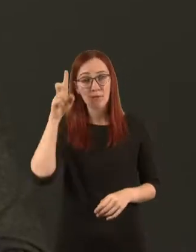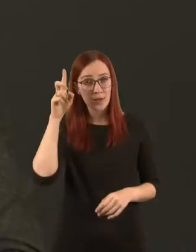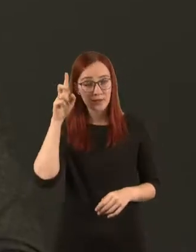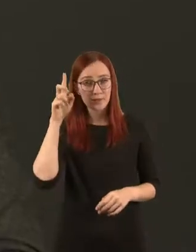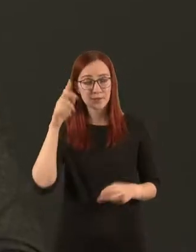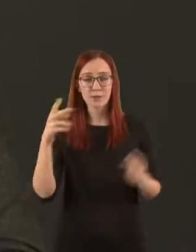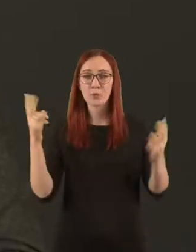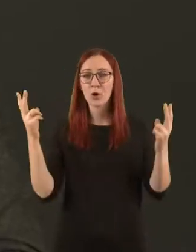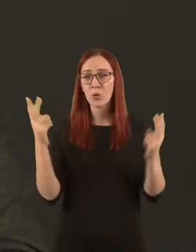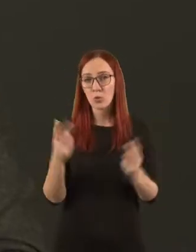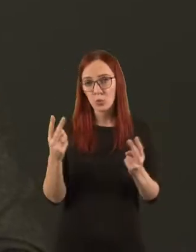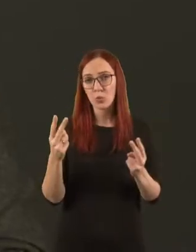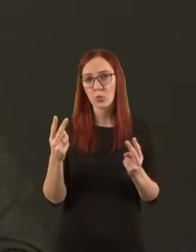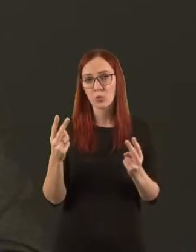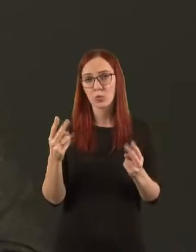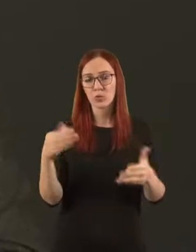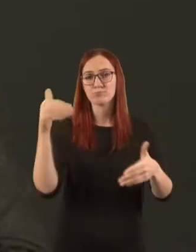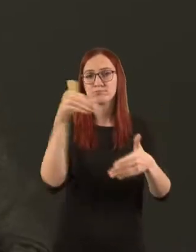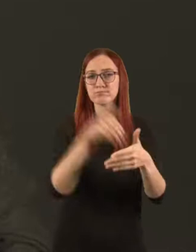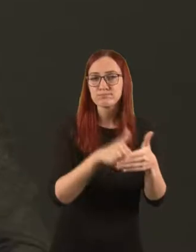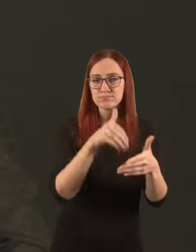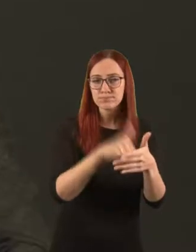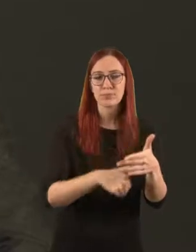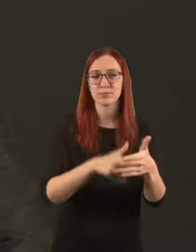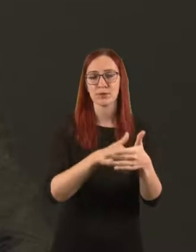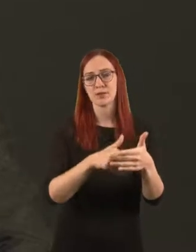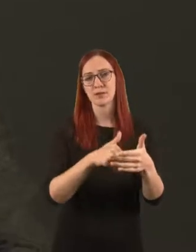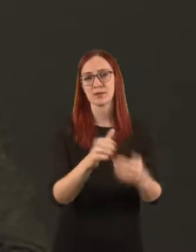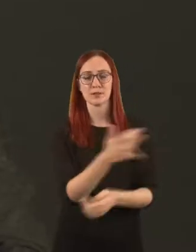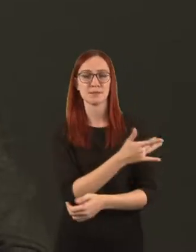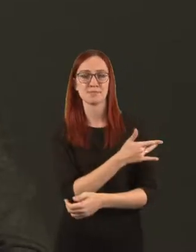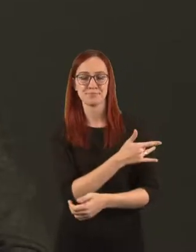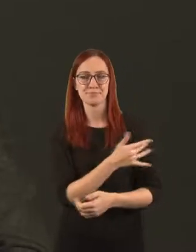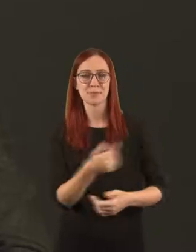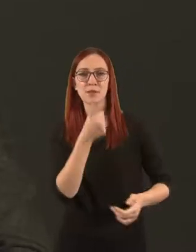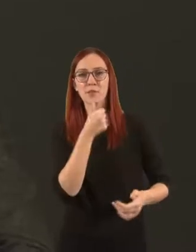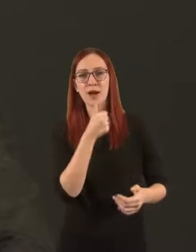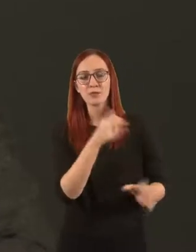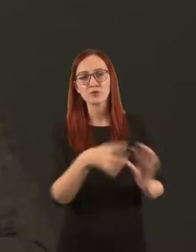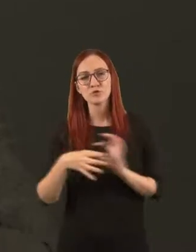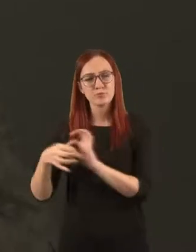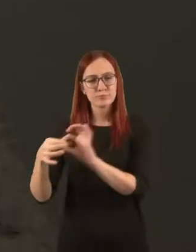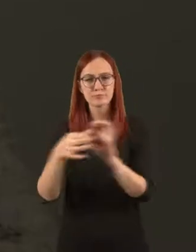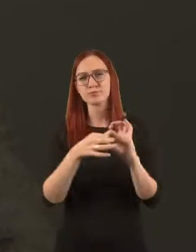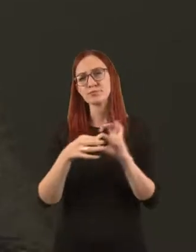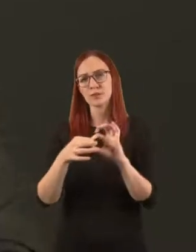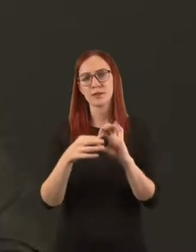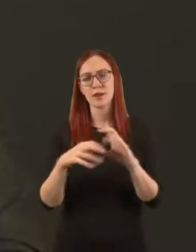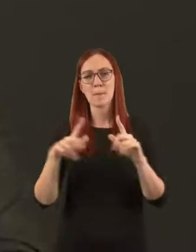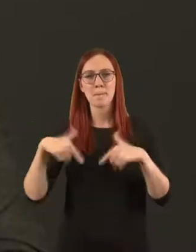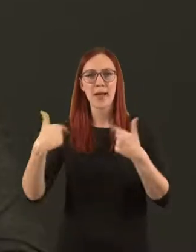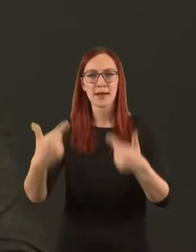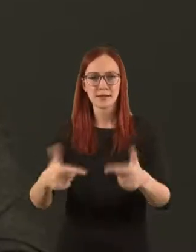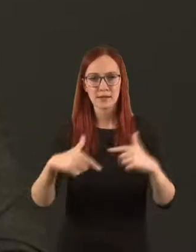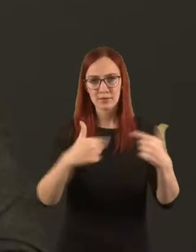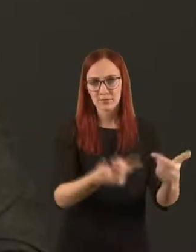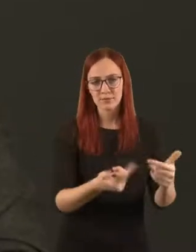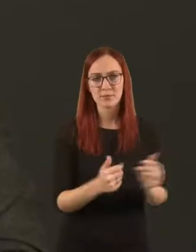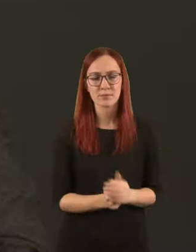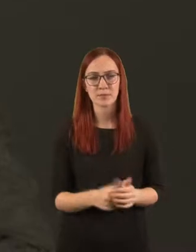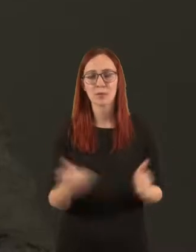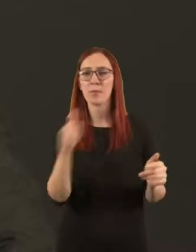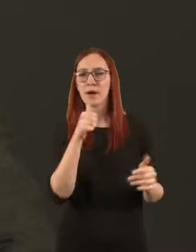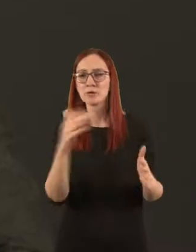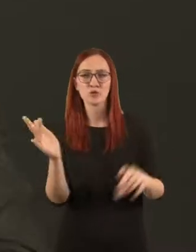energy, but we shouldn't forget that the state should continue investing into